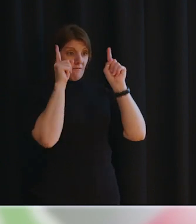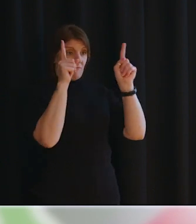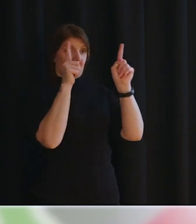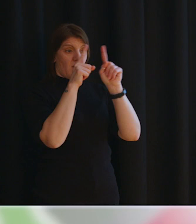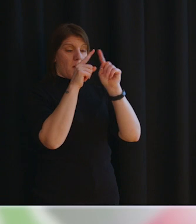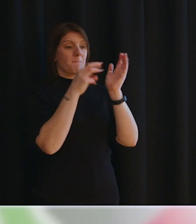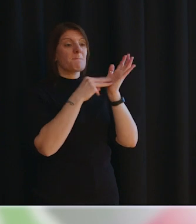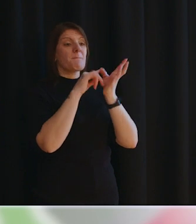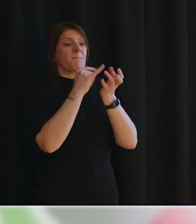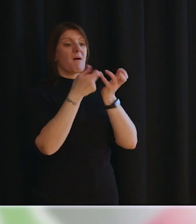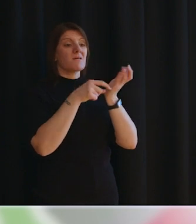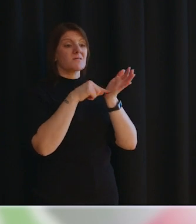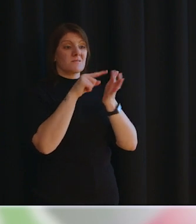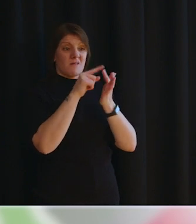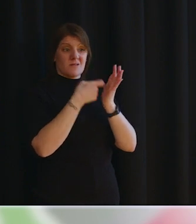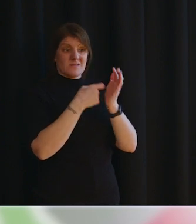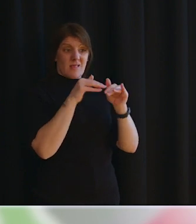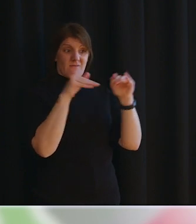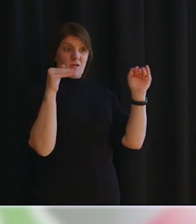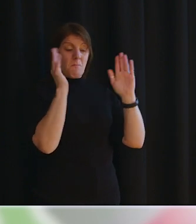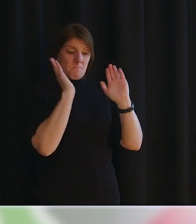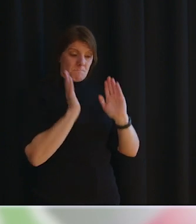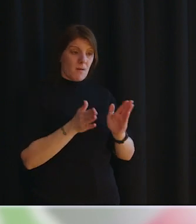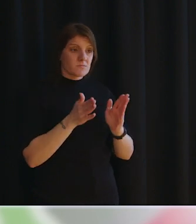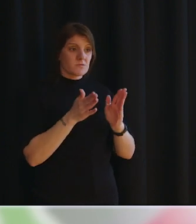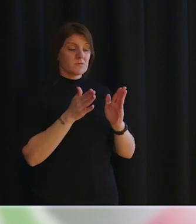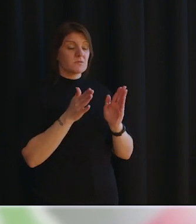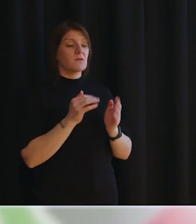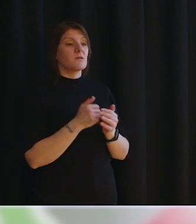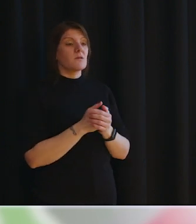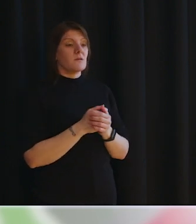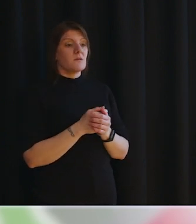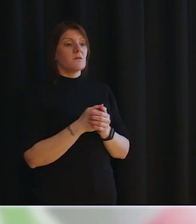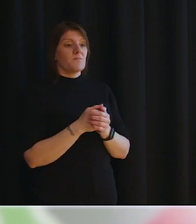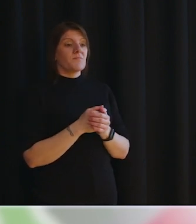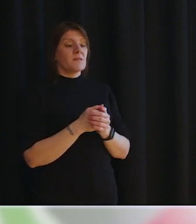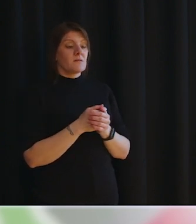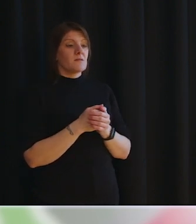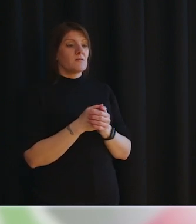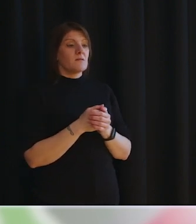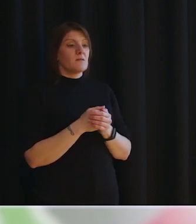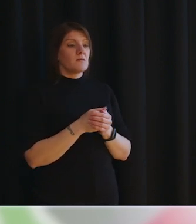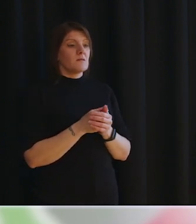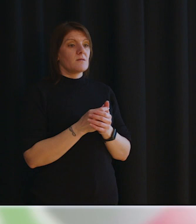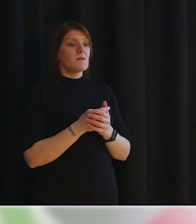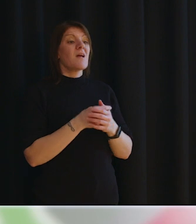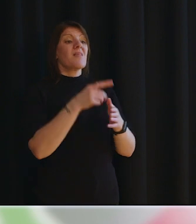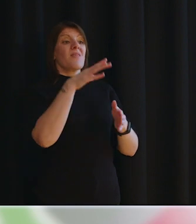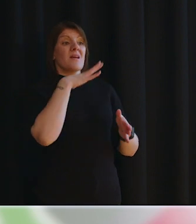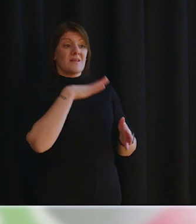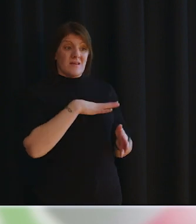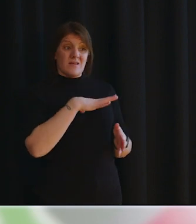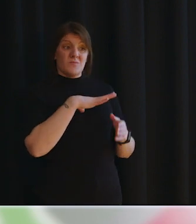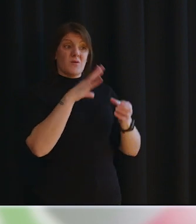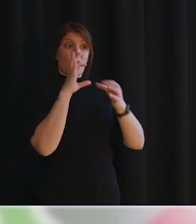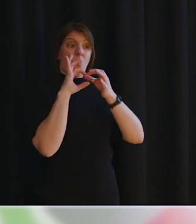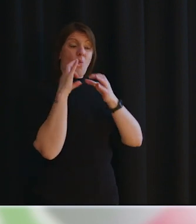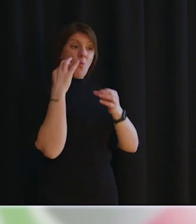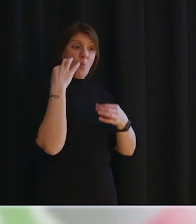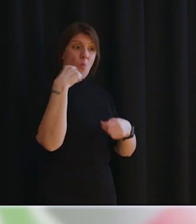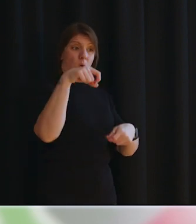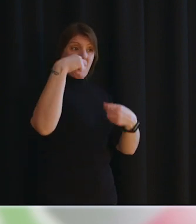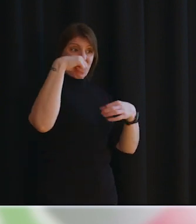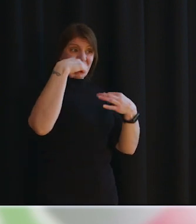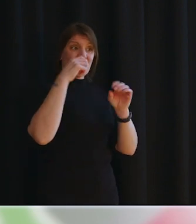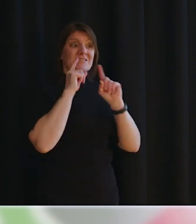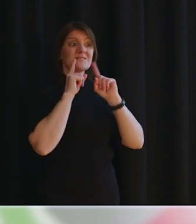accreditation, completing 3 years of becoming or being chosen to be the SENCo or agreeing to be the SENCo. They need to be a qualified teacher. That's a